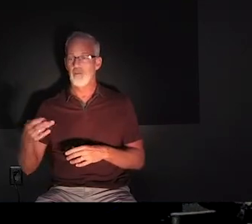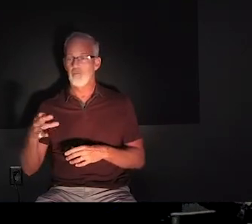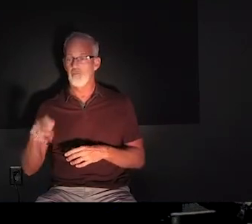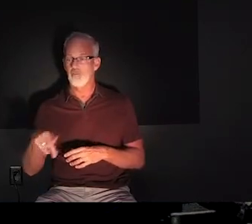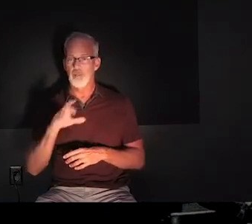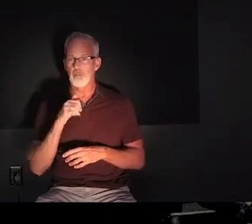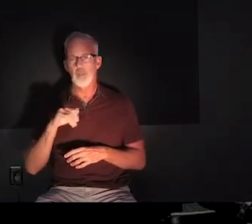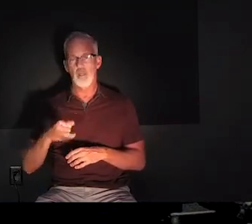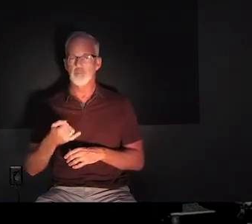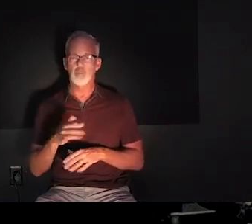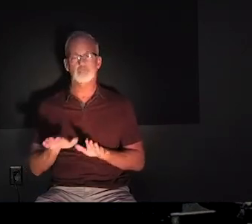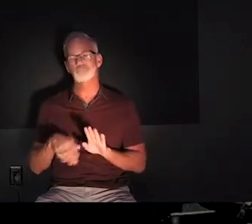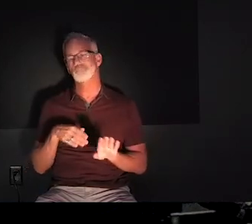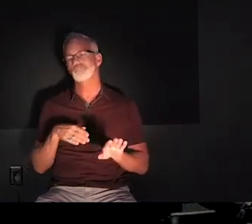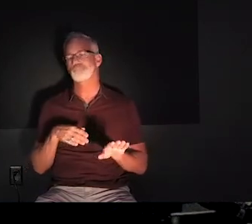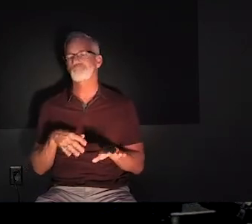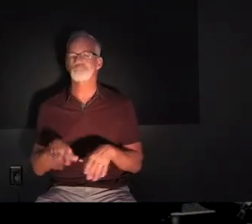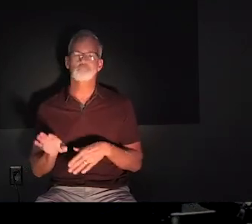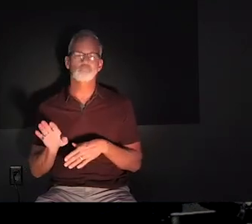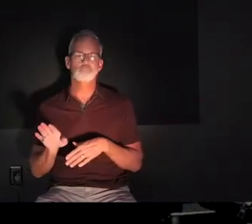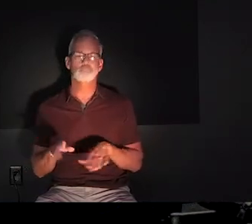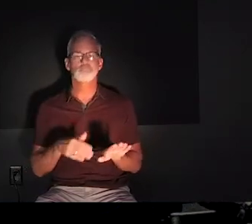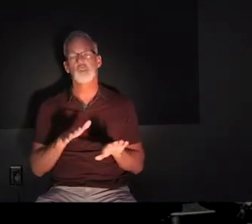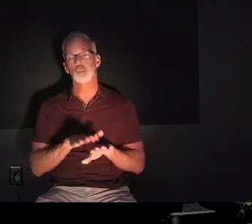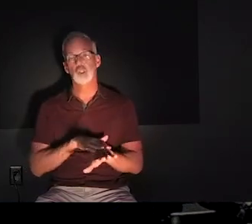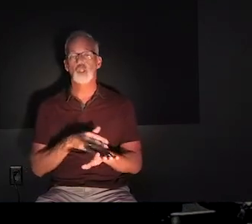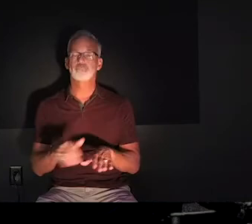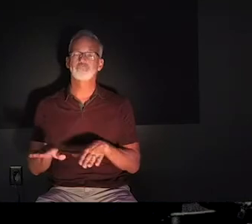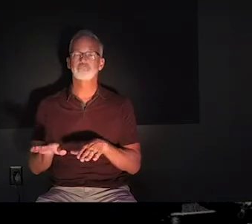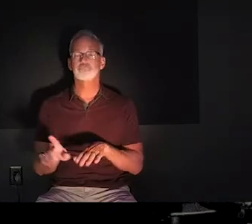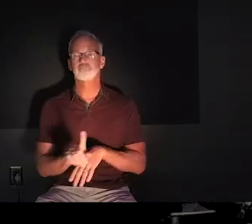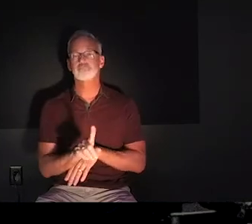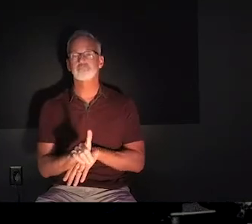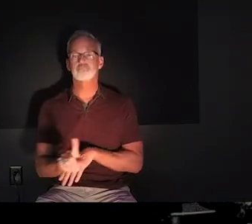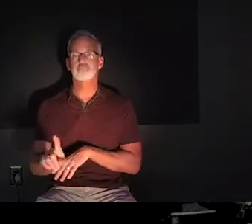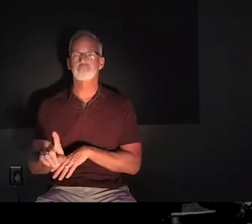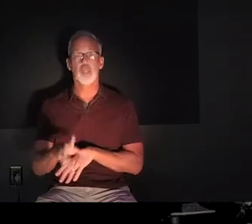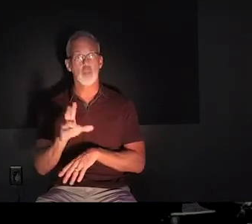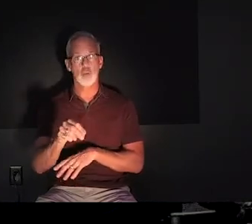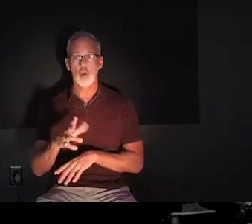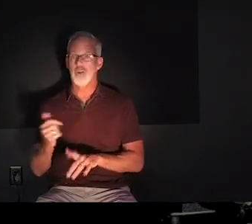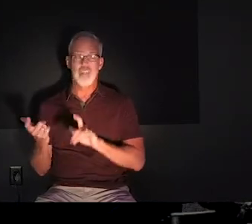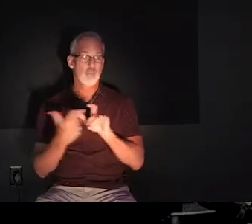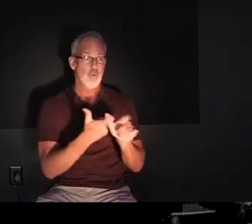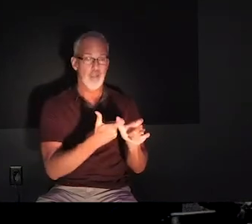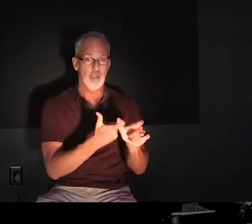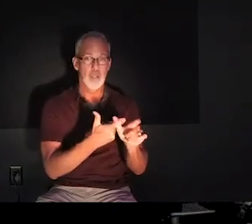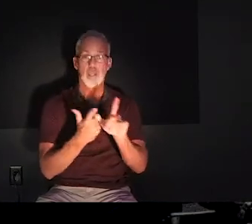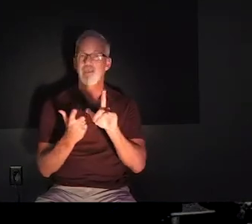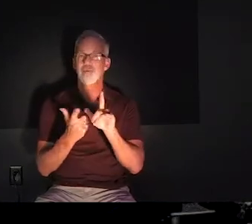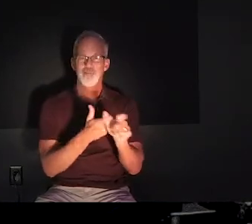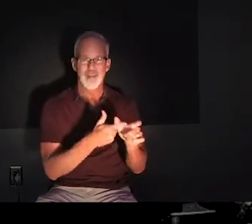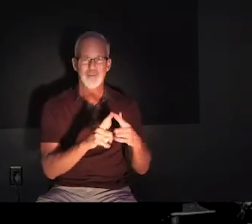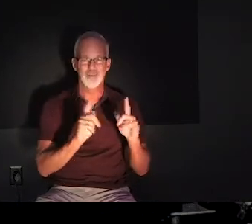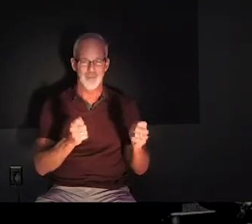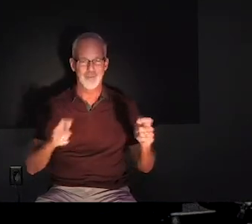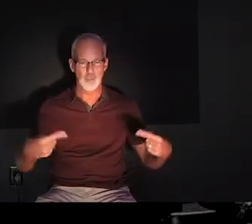table, over to the chariot. What did he do? He ran to that